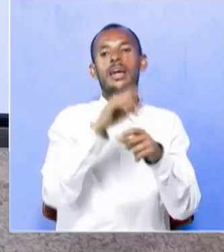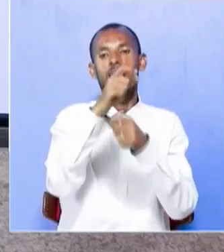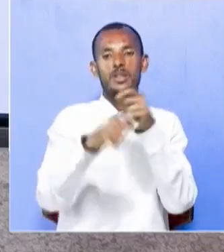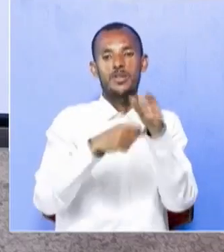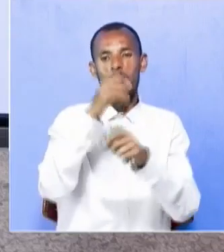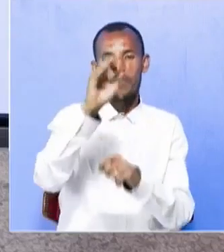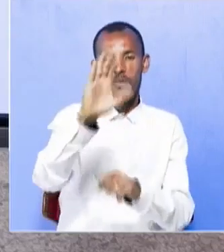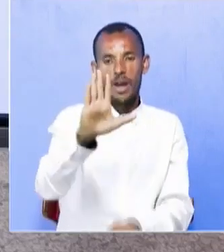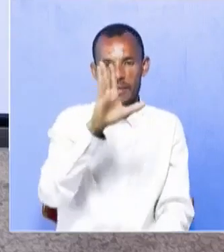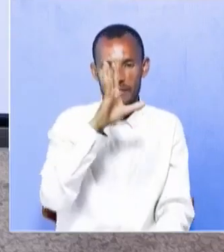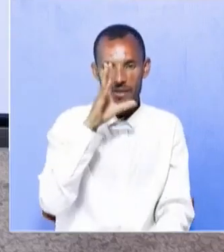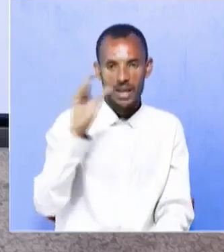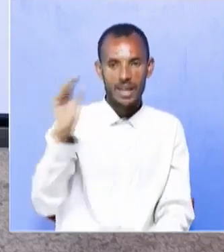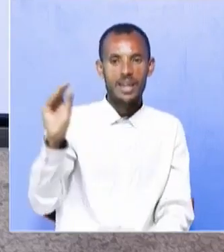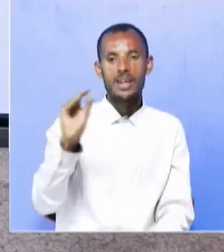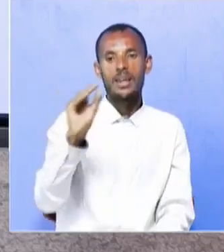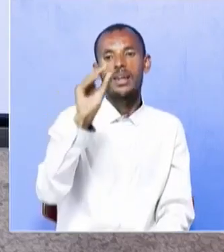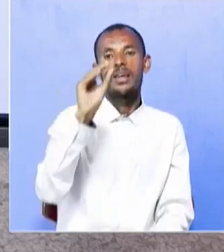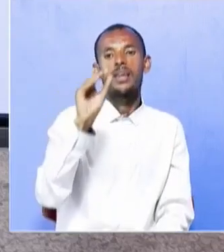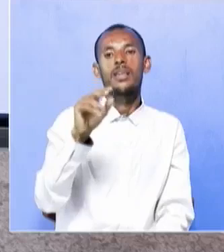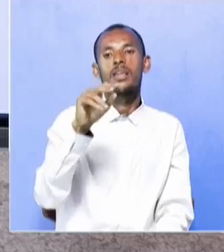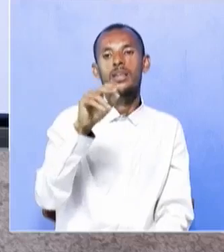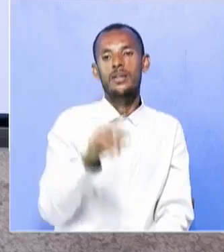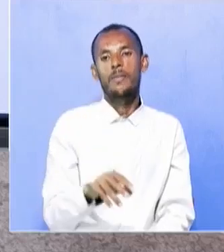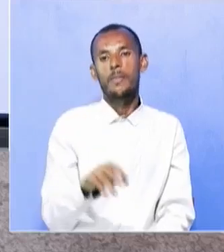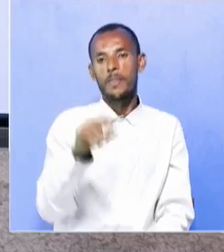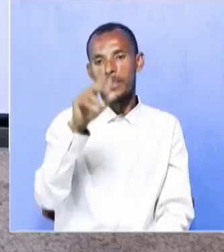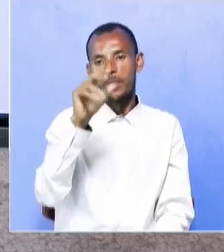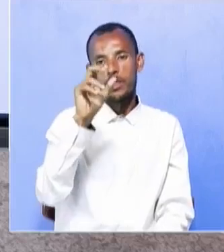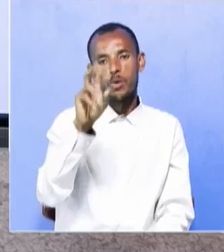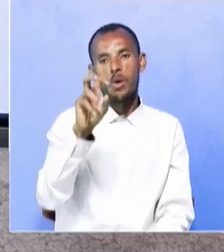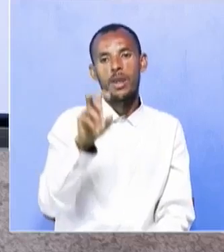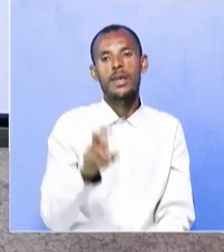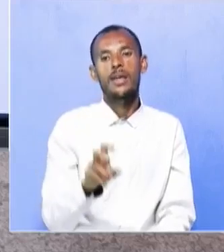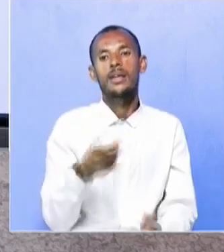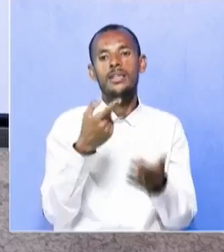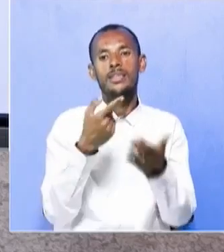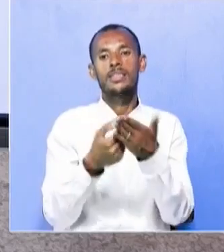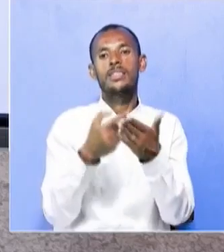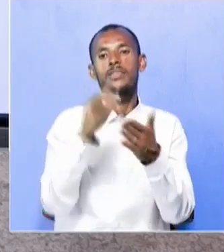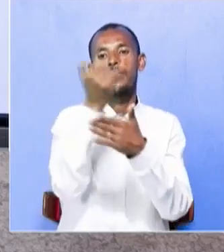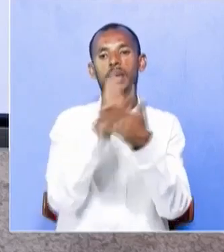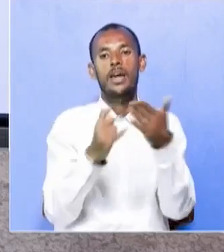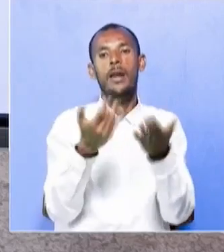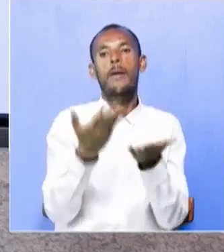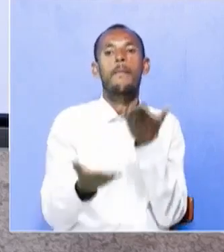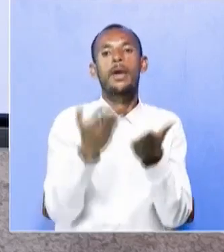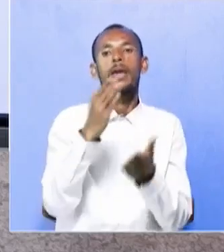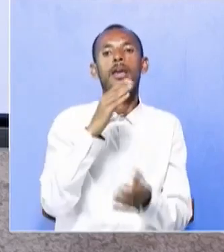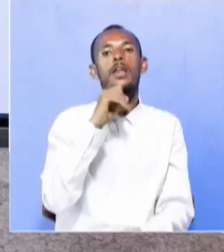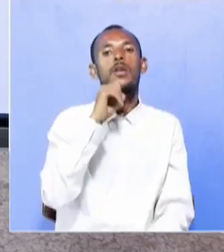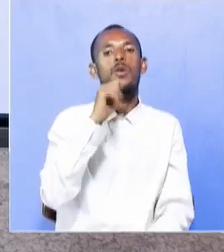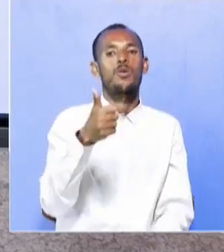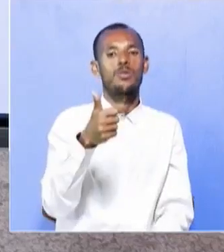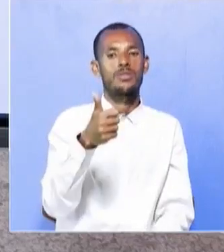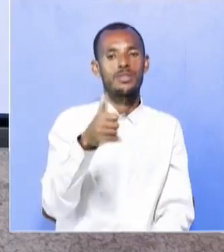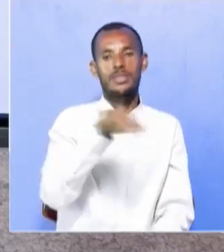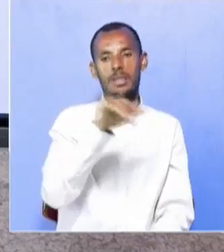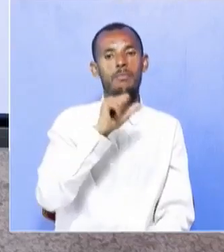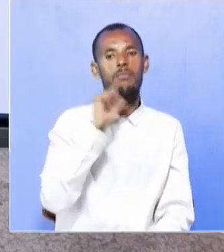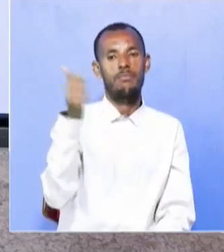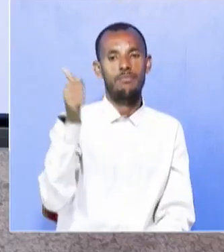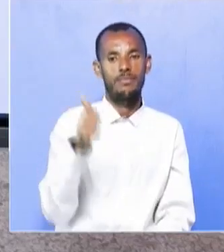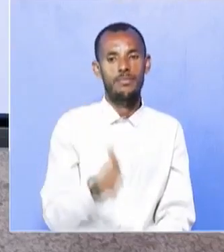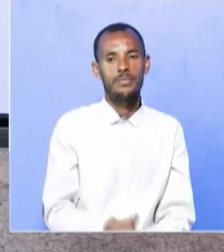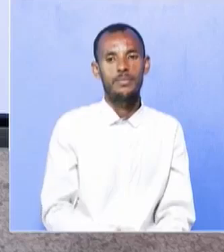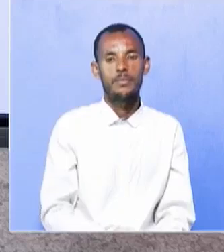age of 20-something, those figures may not, or those photos may not be similar,